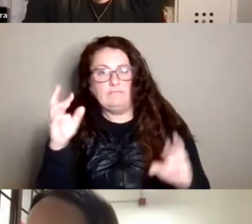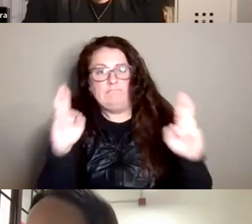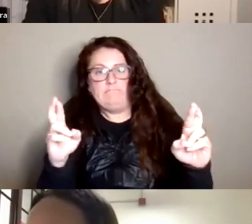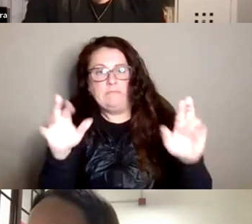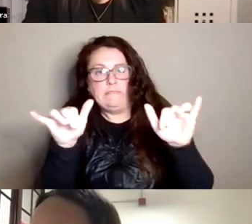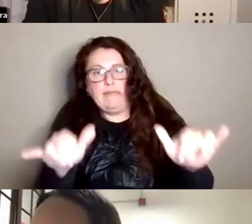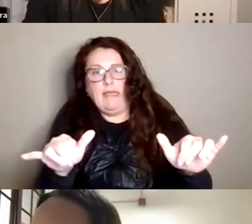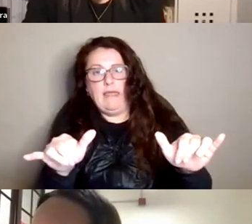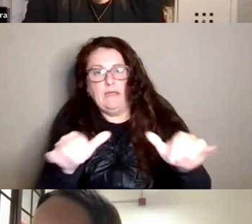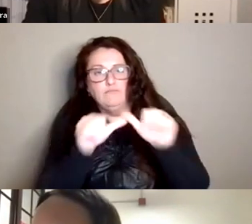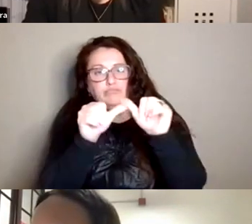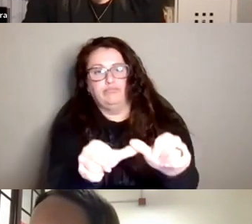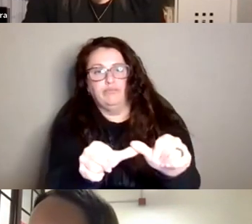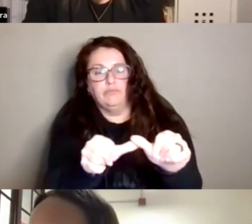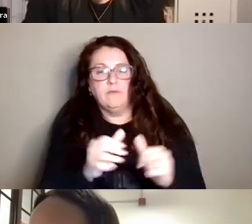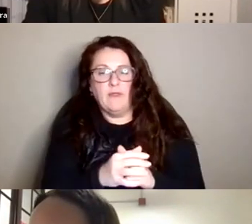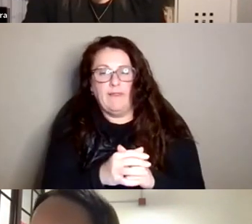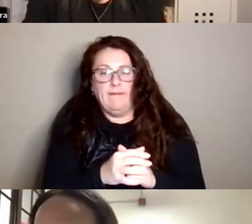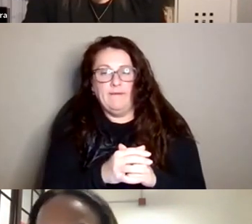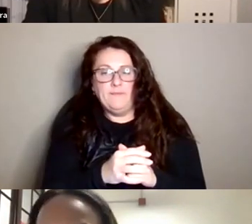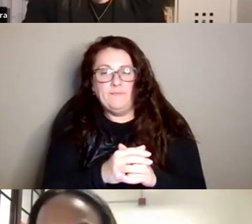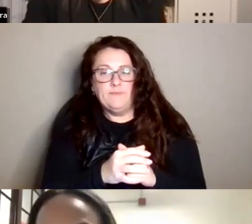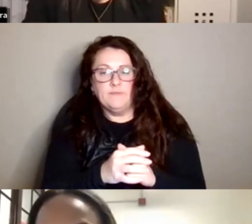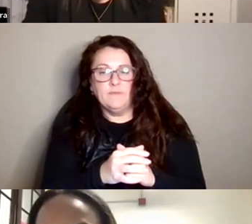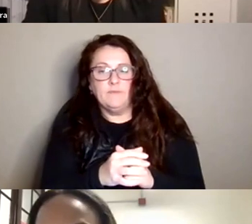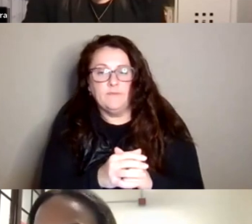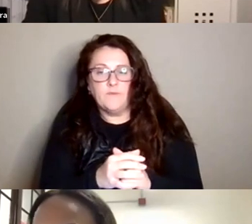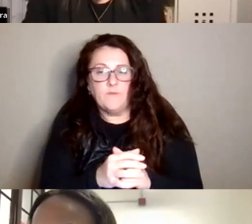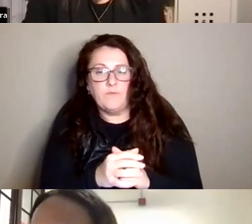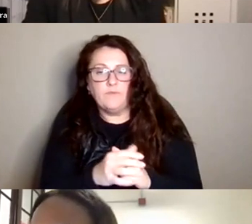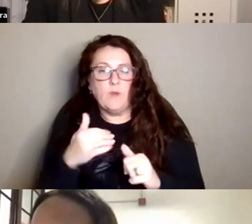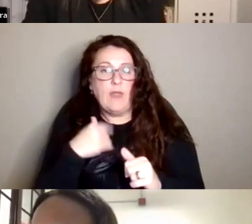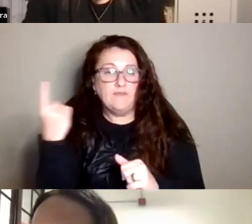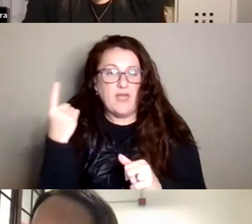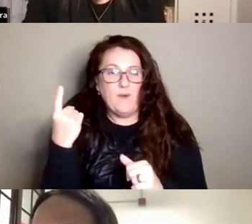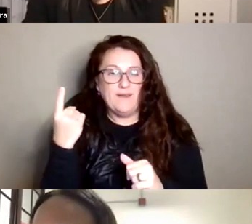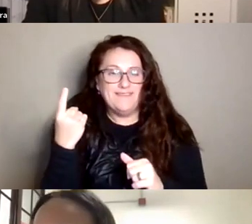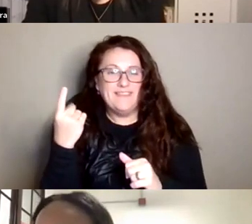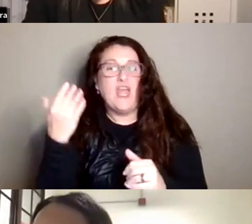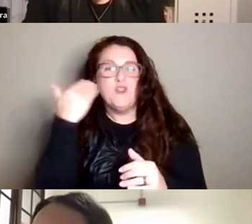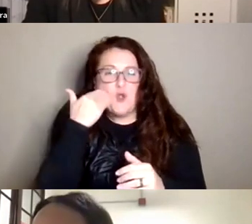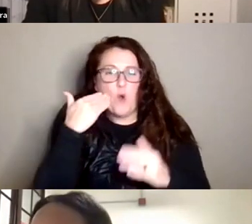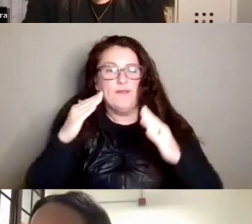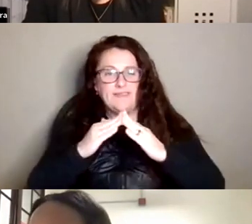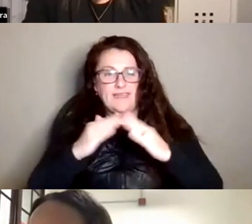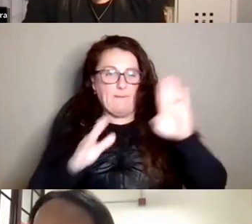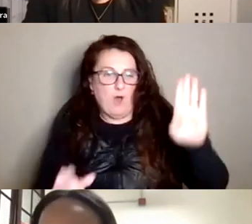stick around for the long run, is that we have someone, again, like everyone has said, that knows our city,